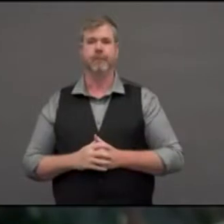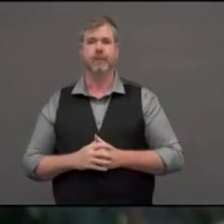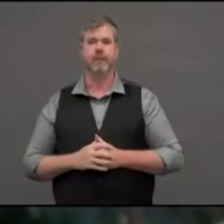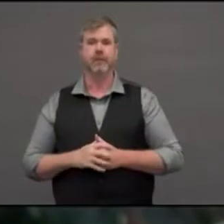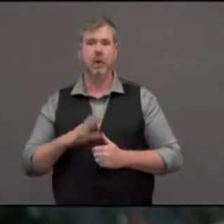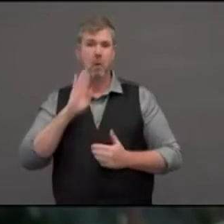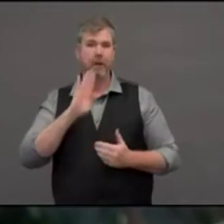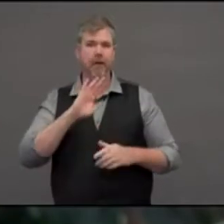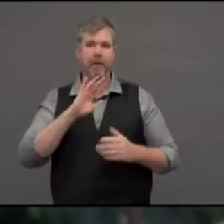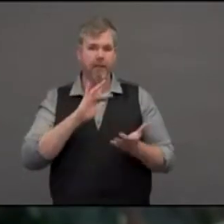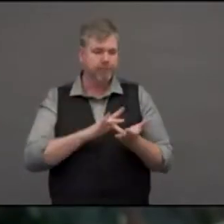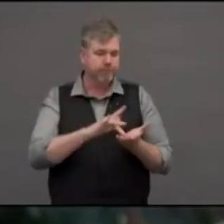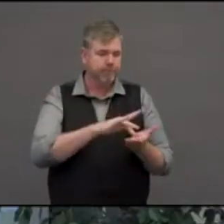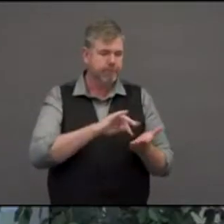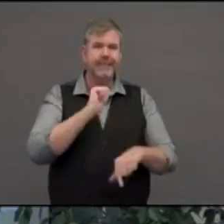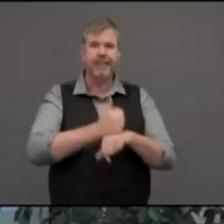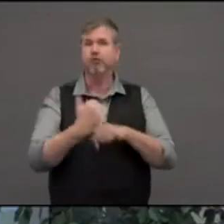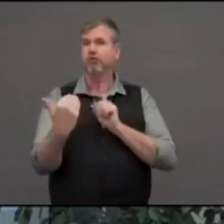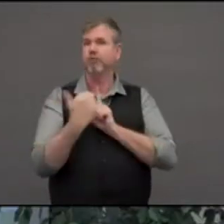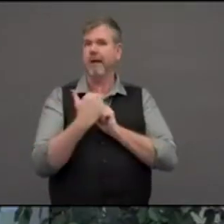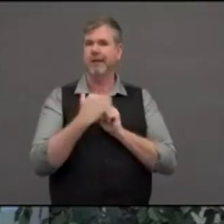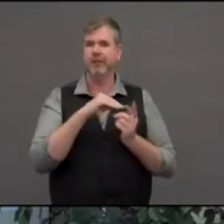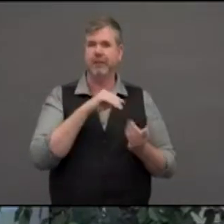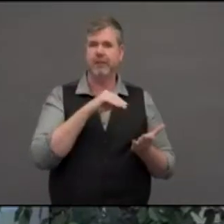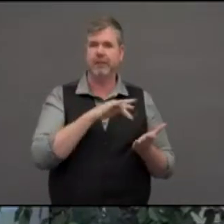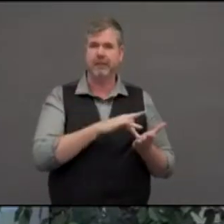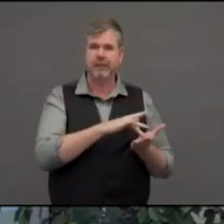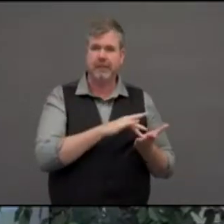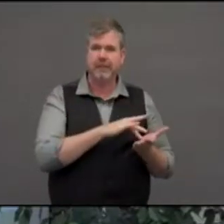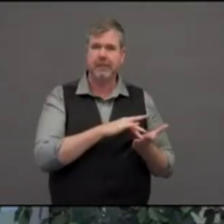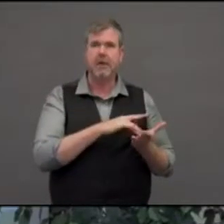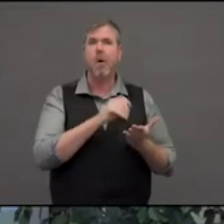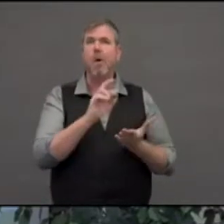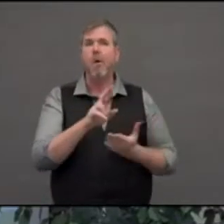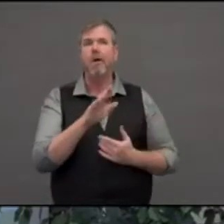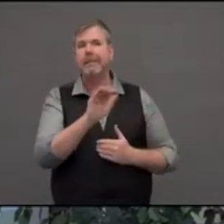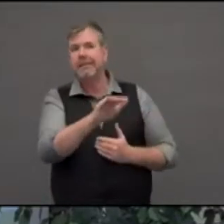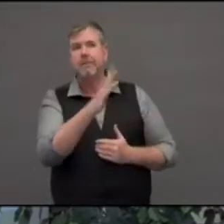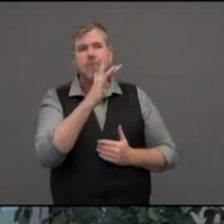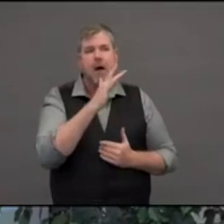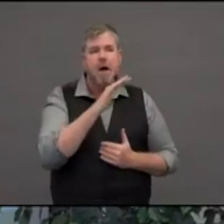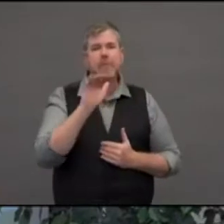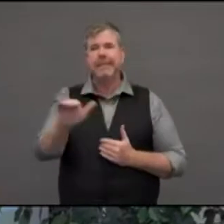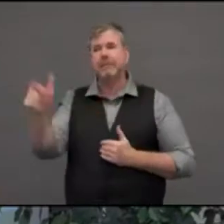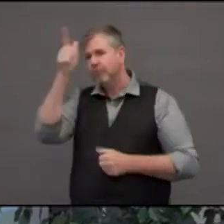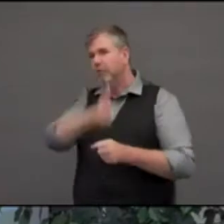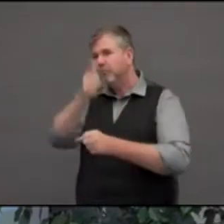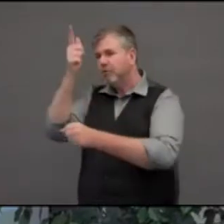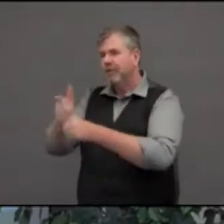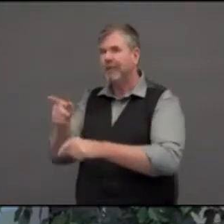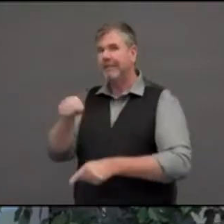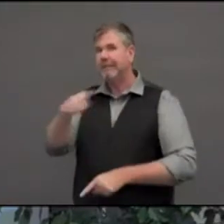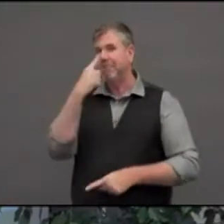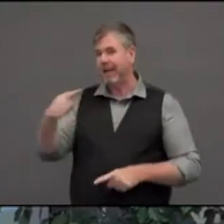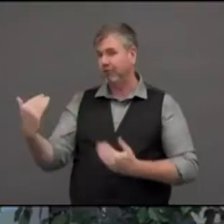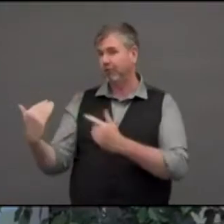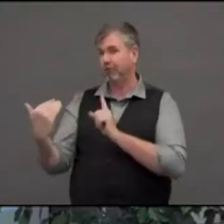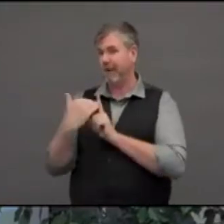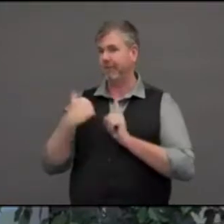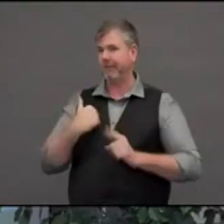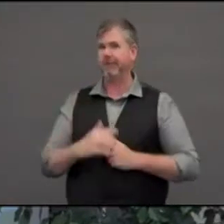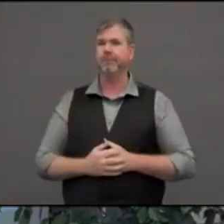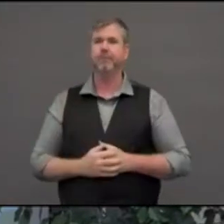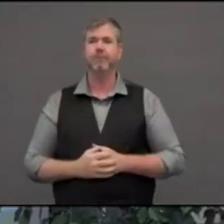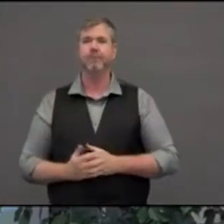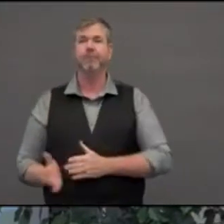my mask when I leave. Yeah, and another thing about that, I always have extra face coverings, whether it's in my car,